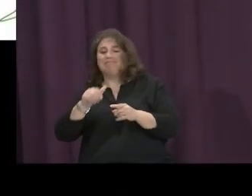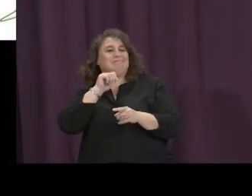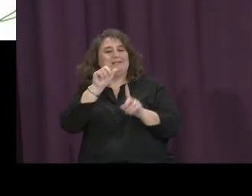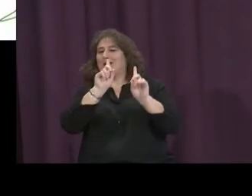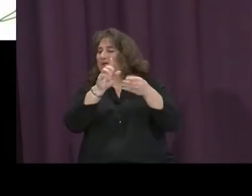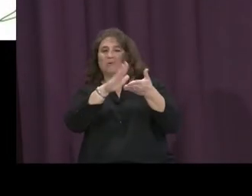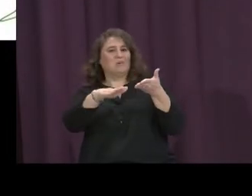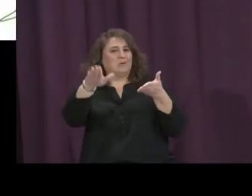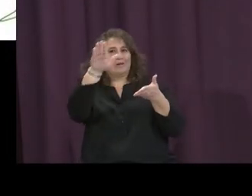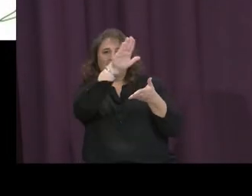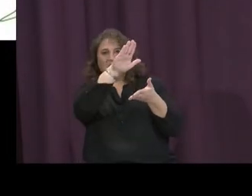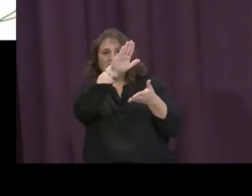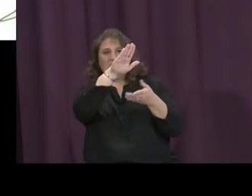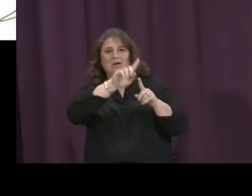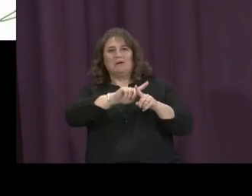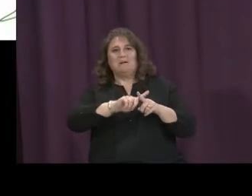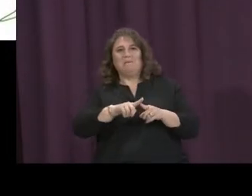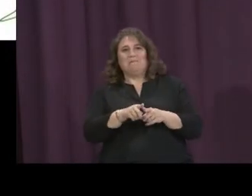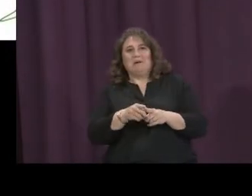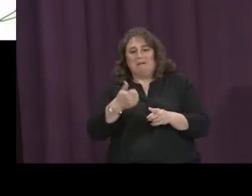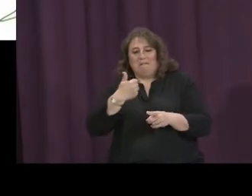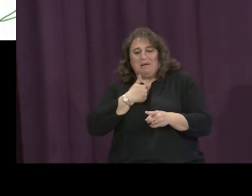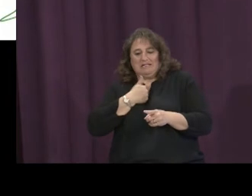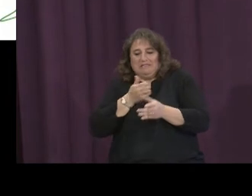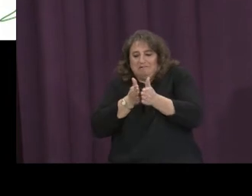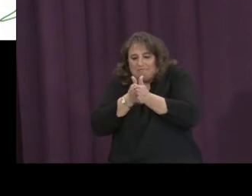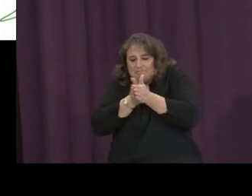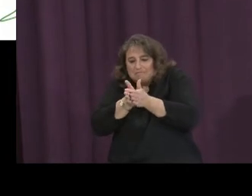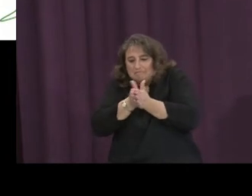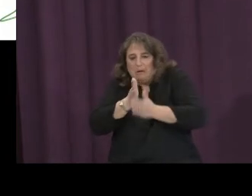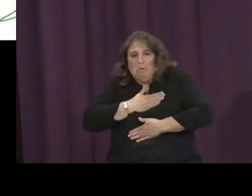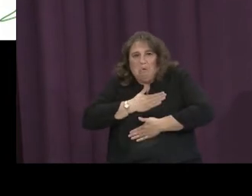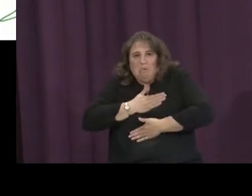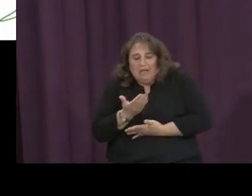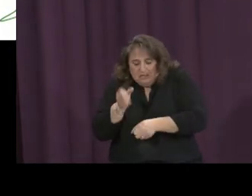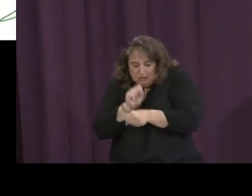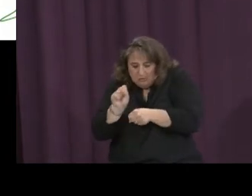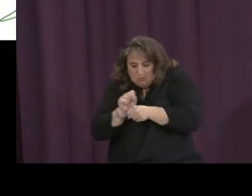And it's their drive, right. You know. So it's